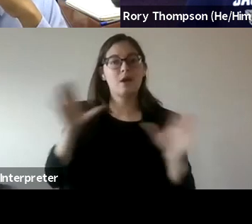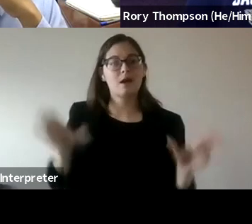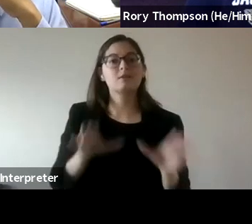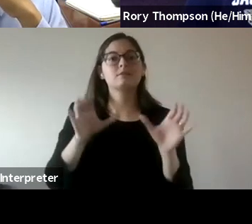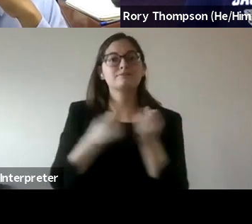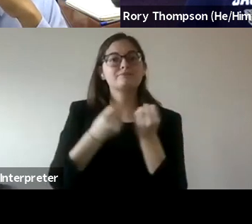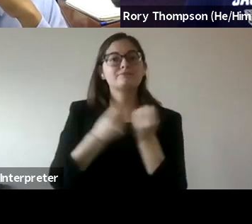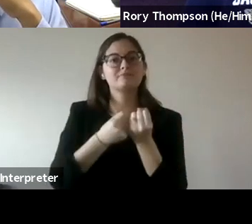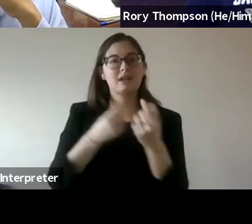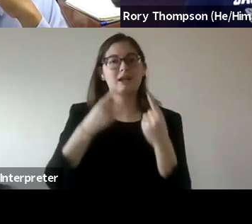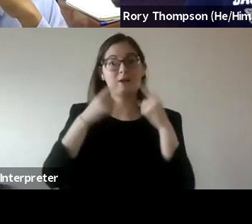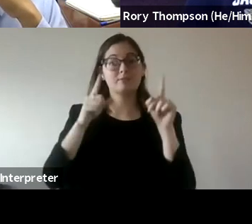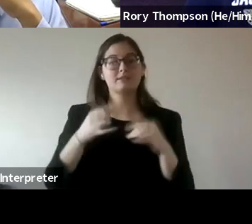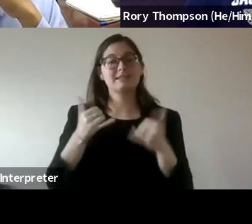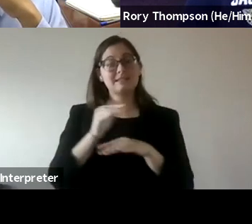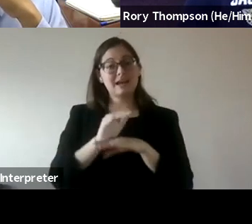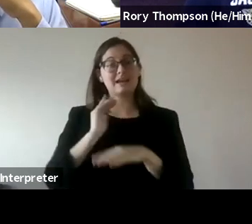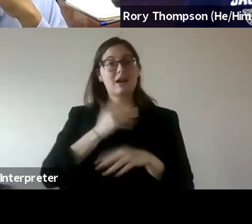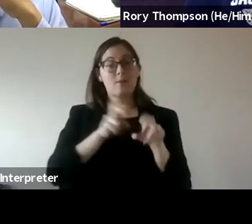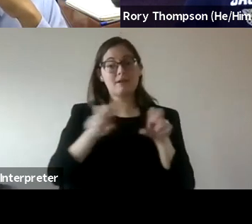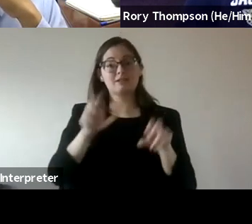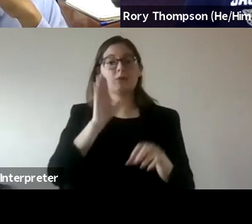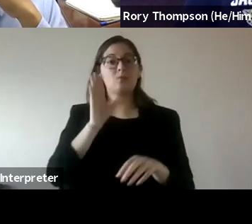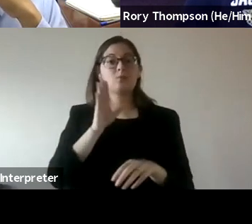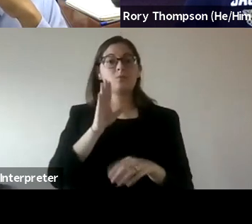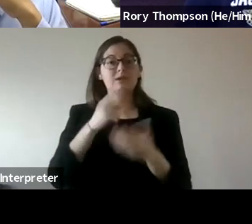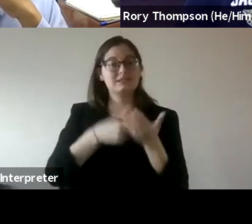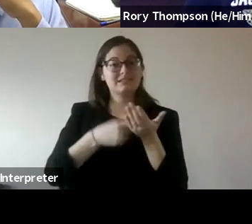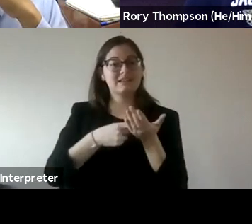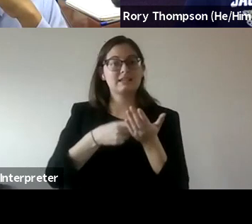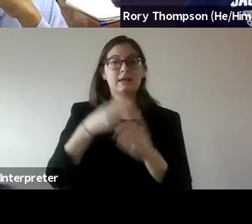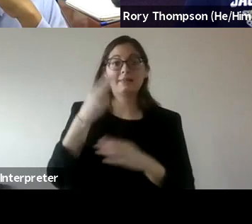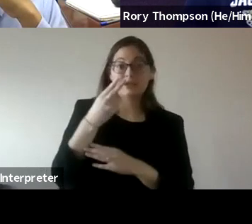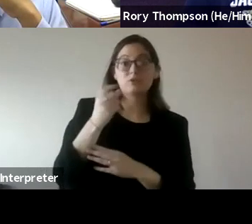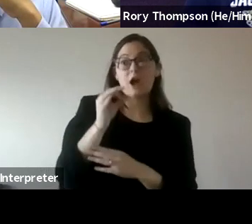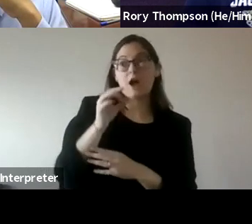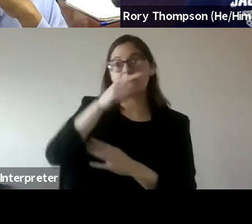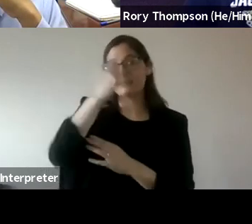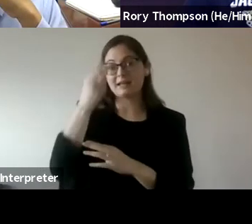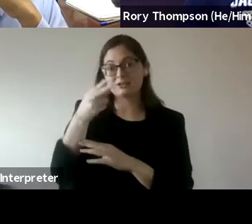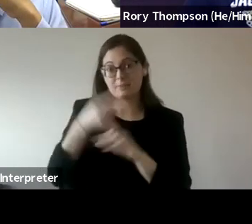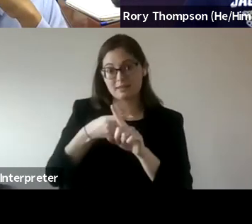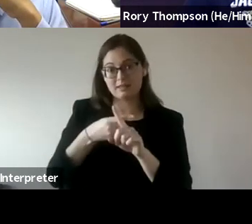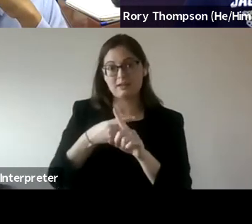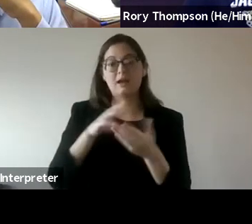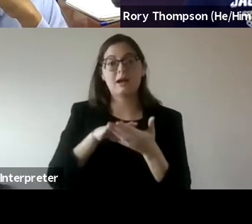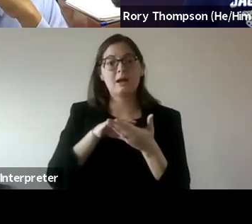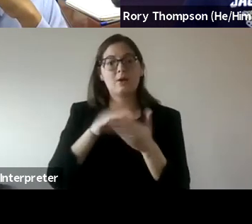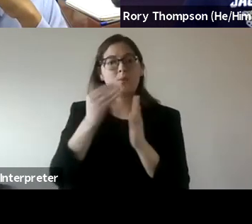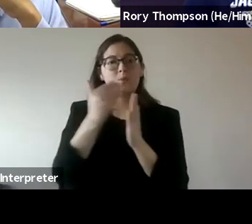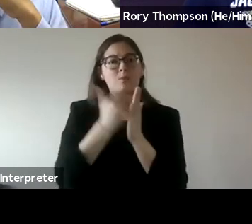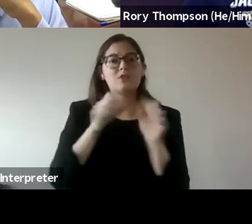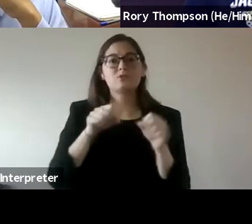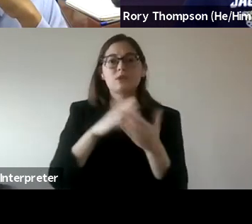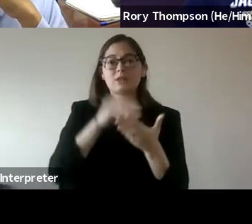accomplishments. Tonight, our panelists will discuss the history of Black History Month, what lessons can be learned from the experiences of Black history